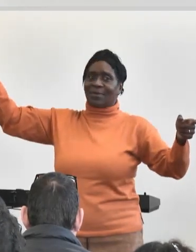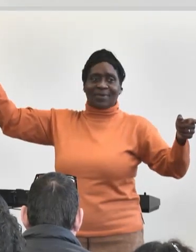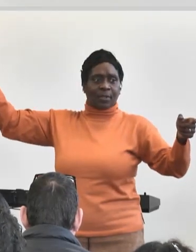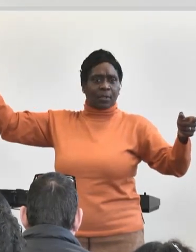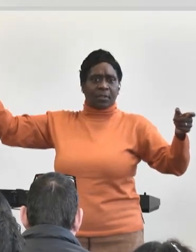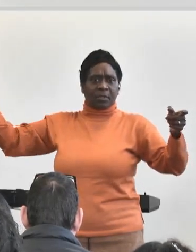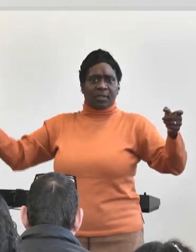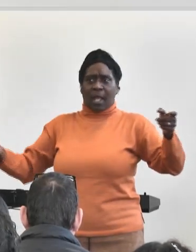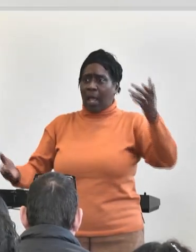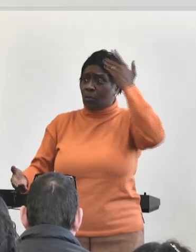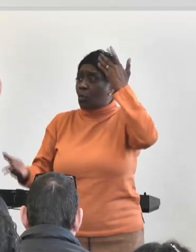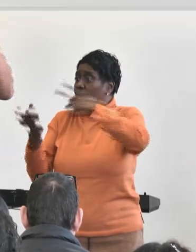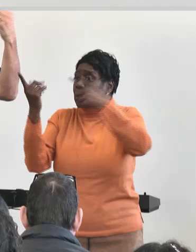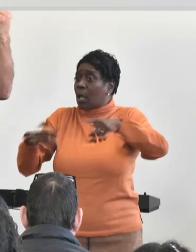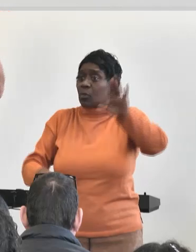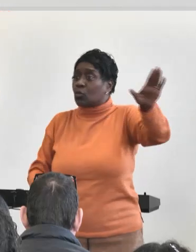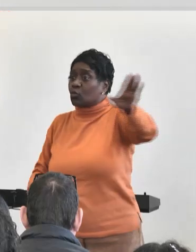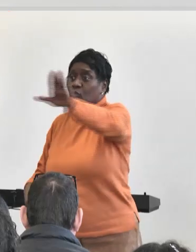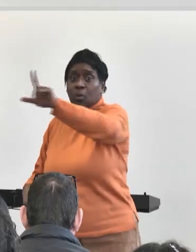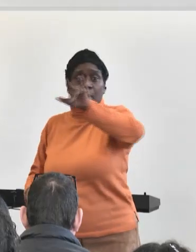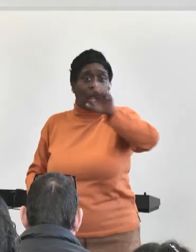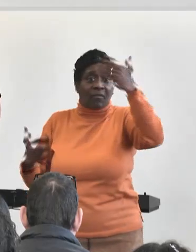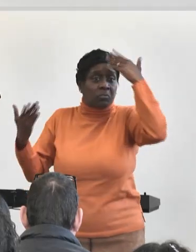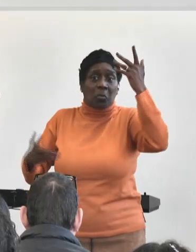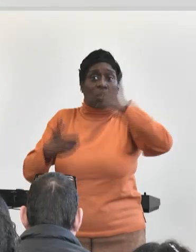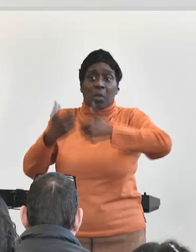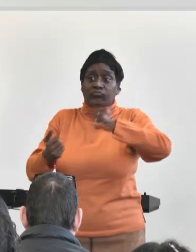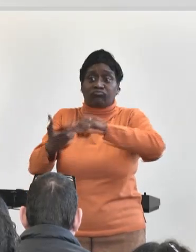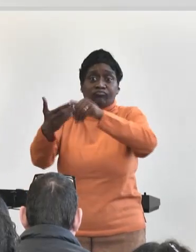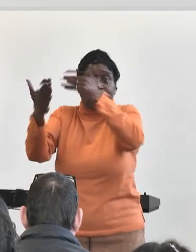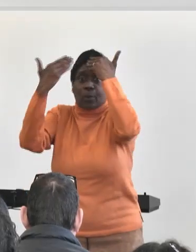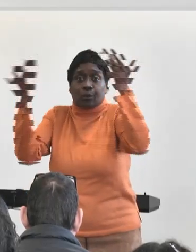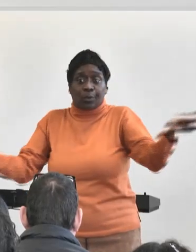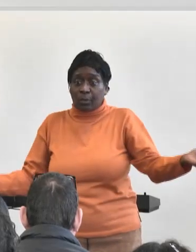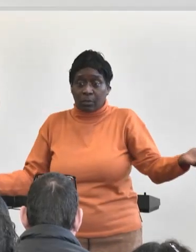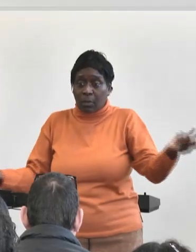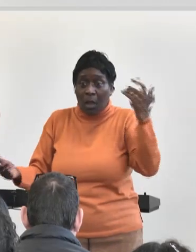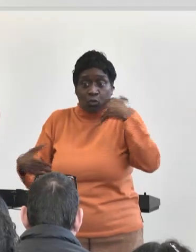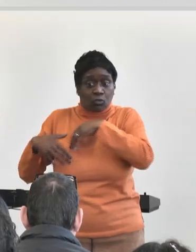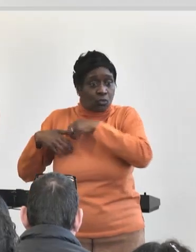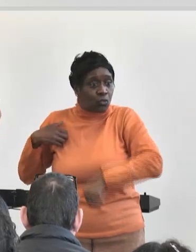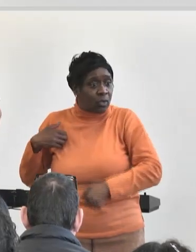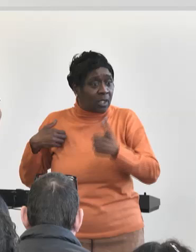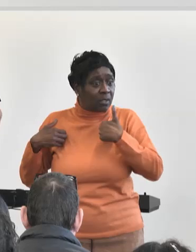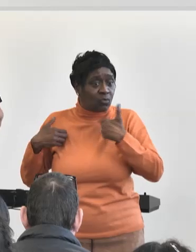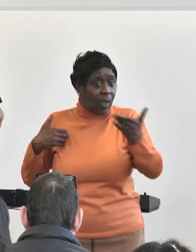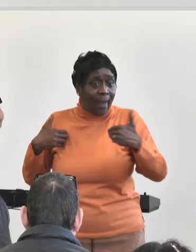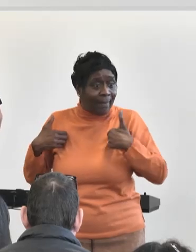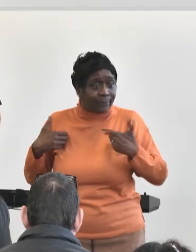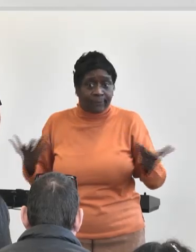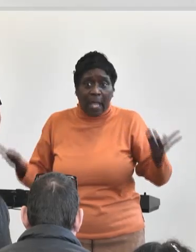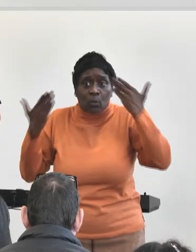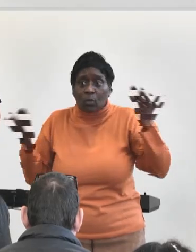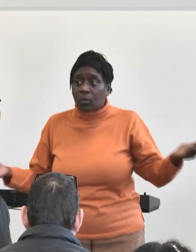know what's going on in your life. Entonces, yo no sé qué está pasando en sus vidas. I don't know the problems you face. O los problemas que ustedes pasan. I don't know the griefs you bring here. O los